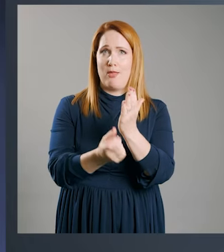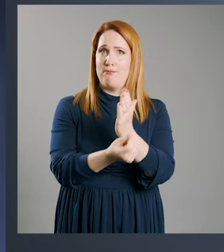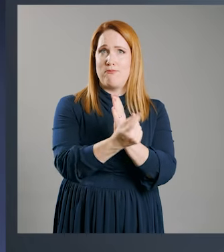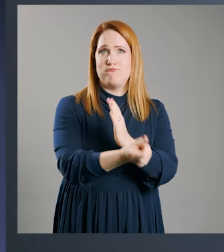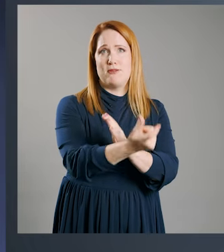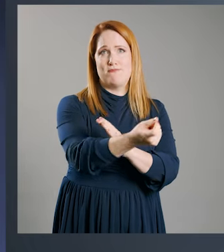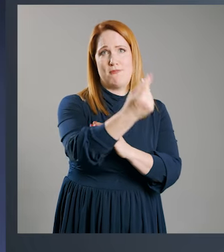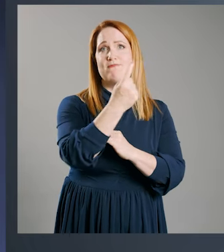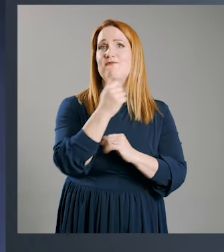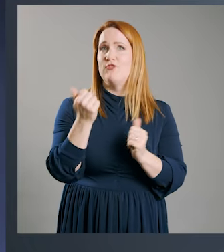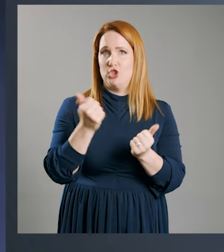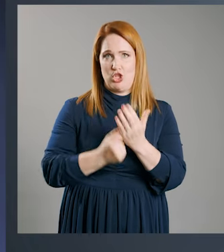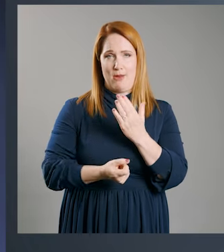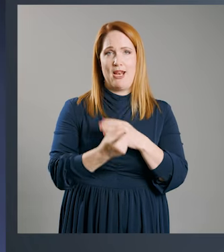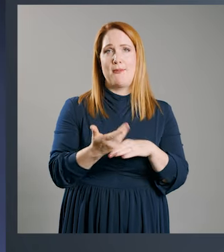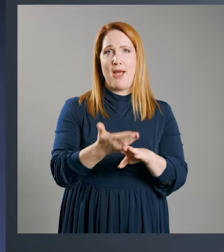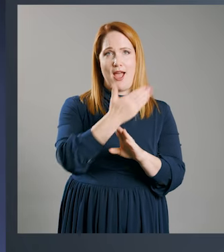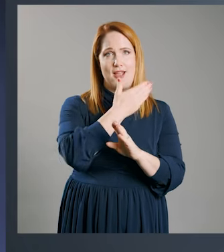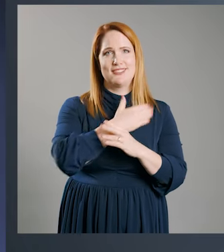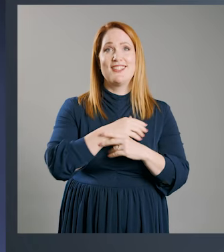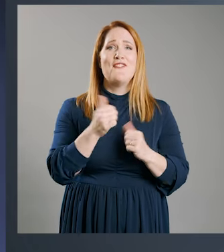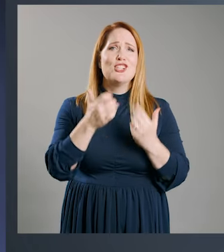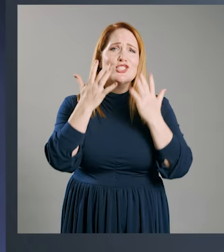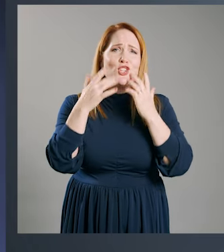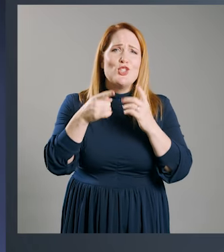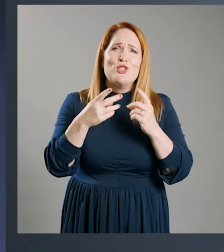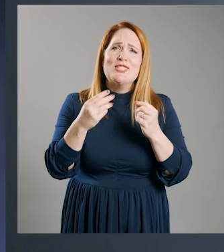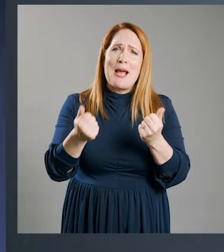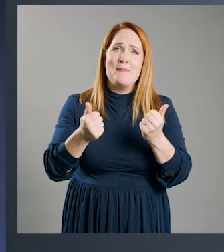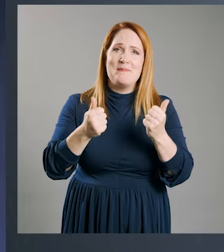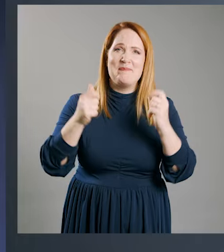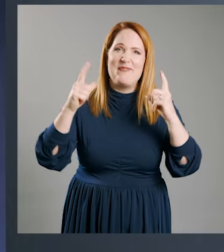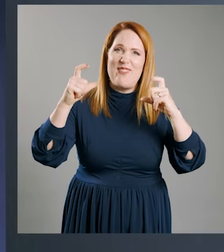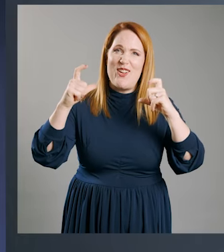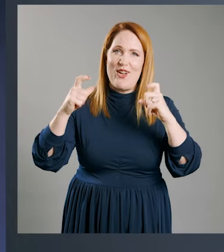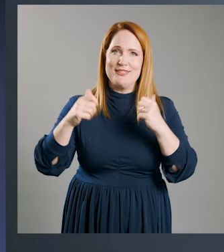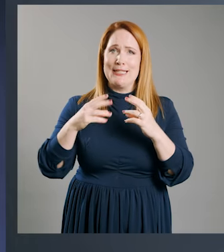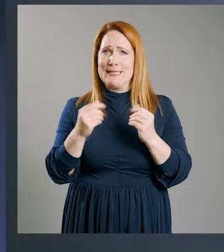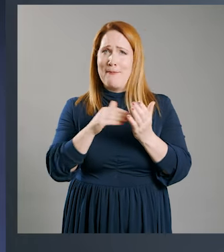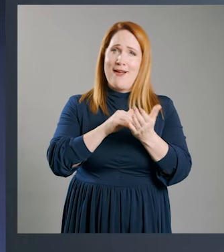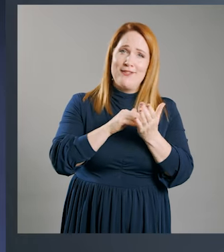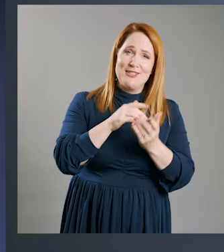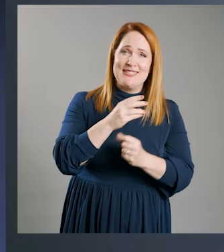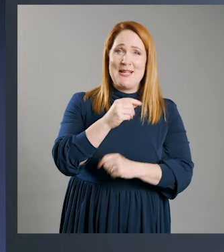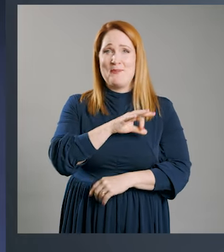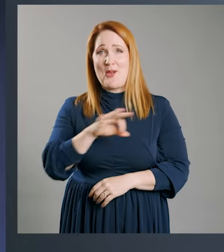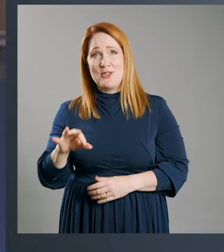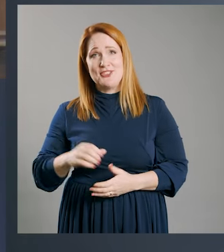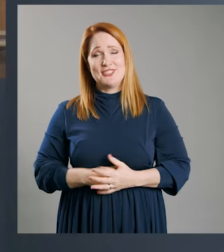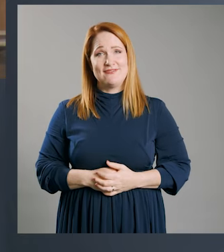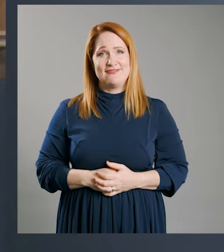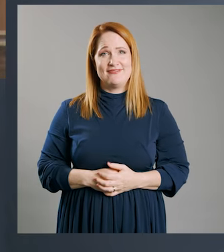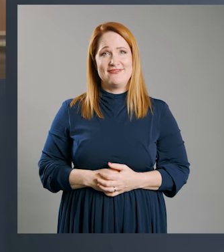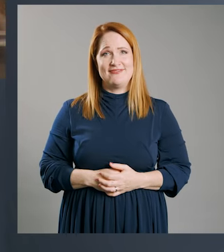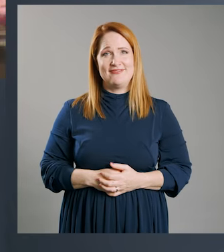center. And over the weeks, I've been showing you some images that I've found. Some of them are helpful, some of them are not helpful.